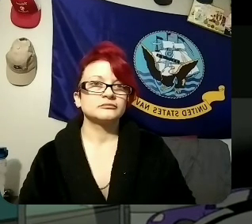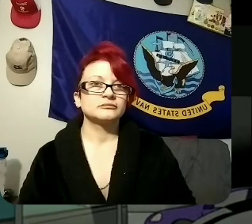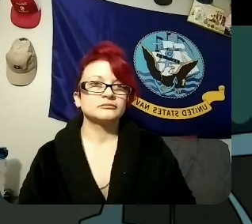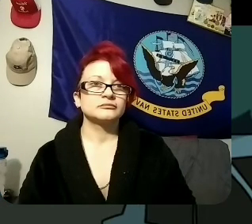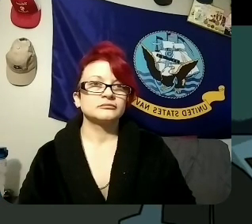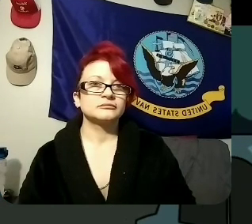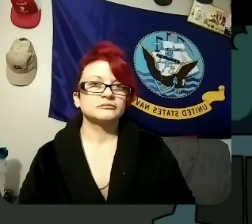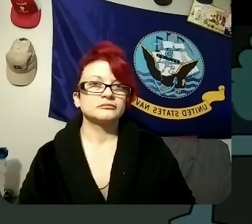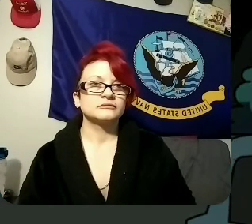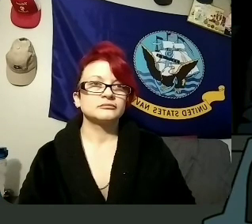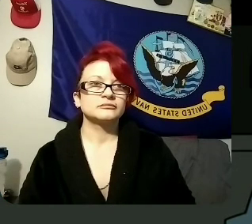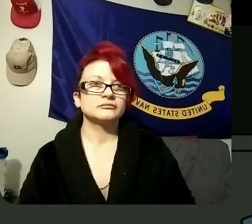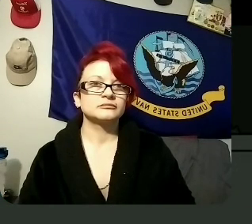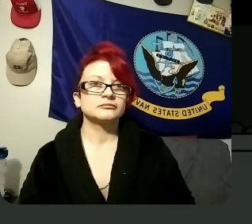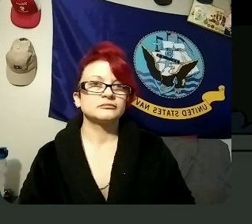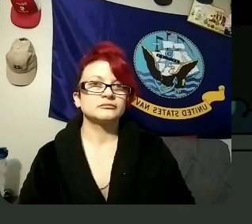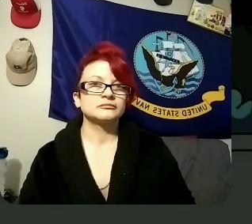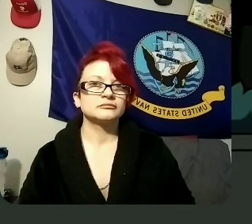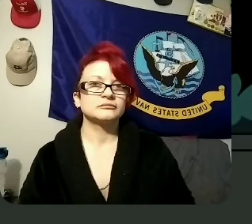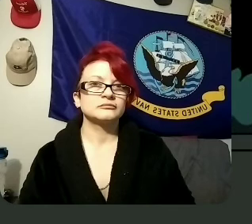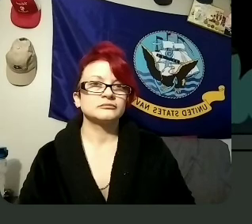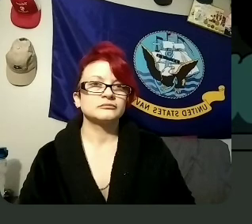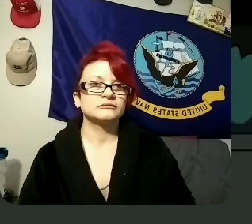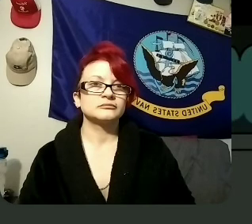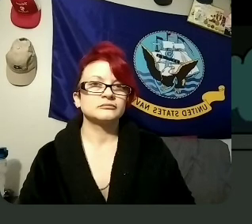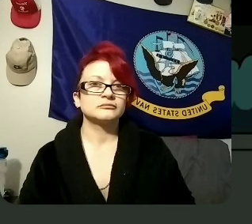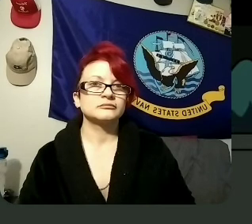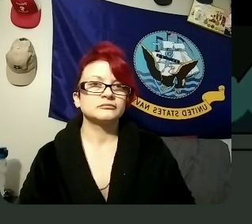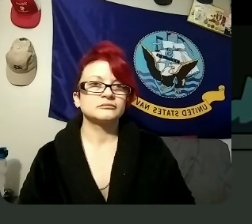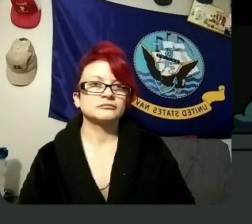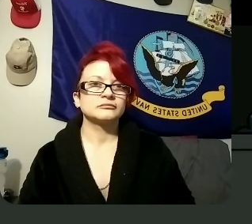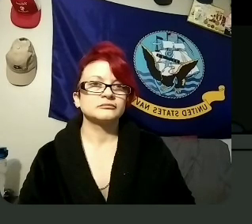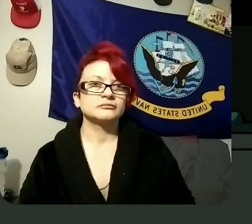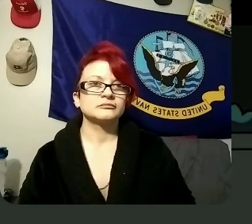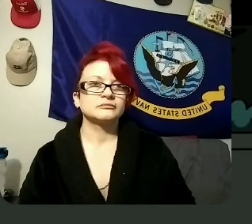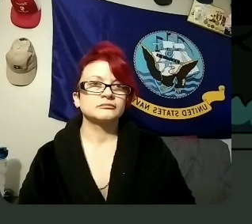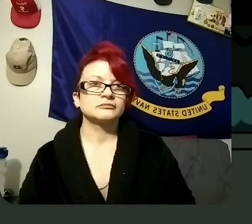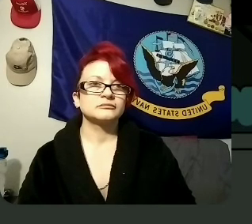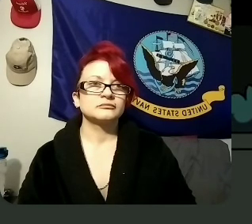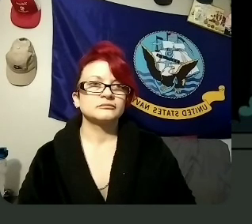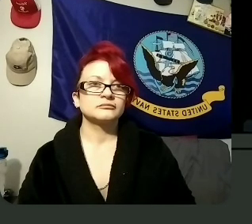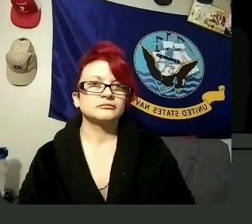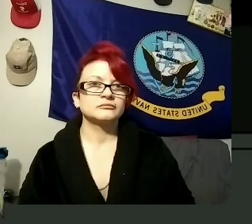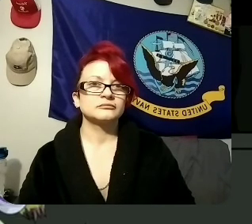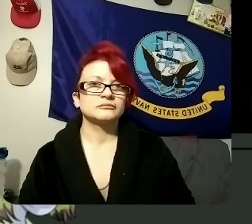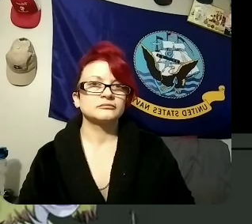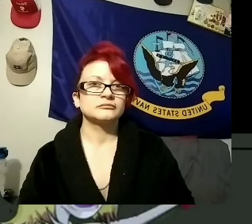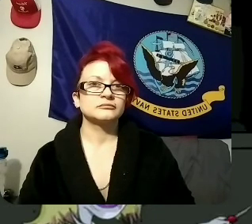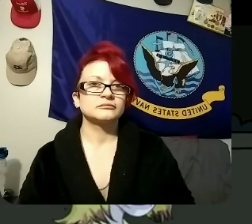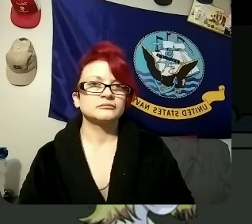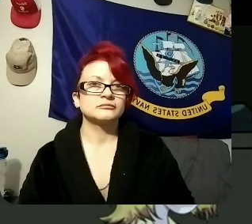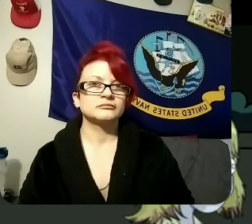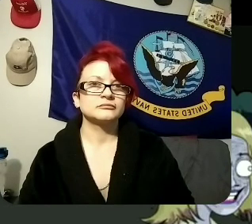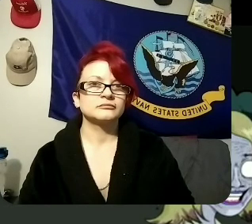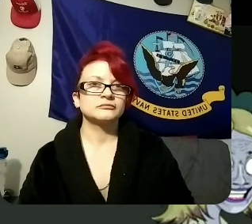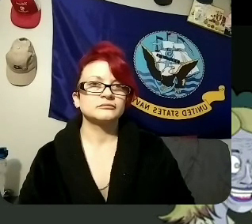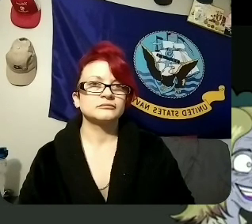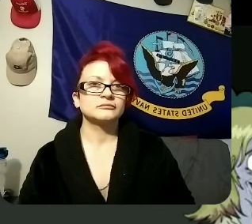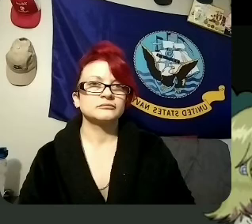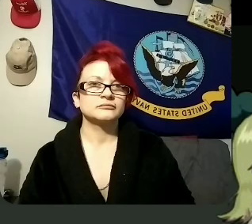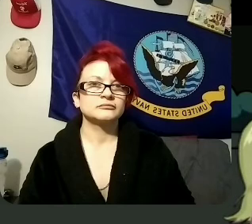for what felt like an eternity. She slowly started moving towards me while waving her knife in the air and making